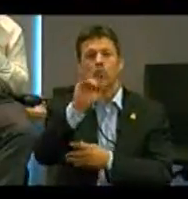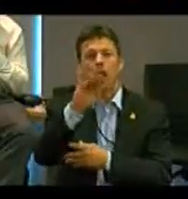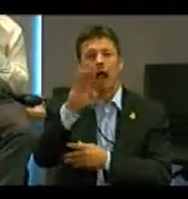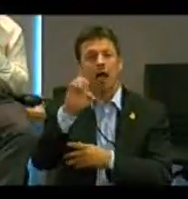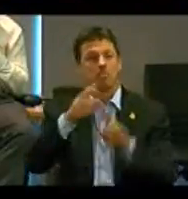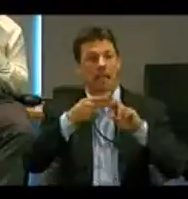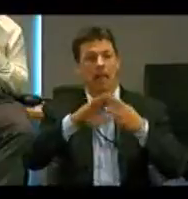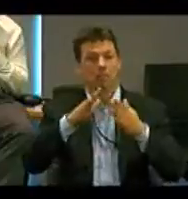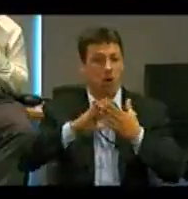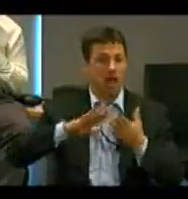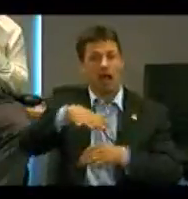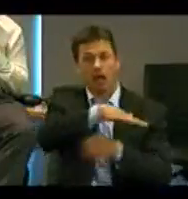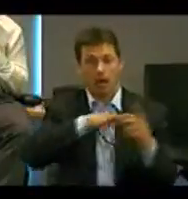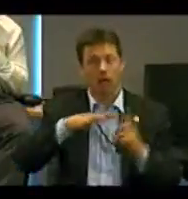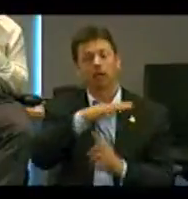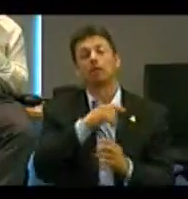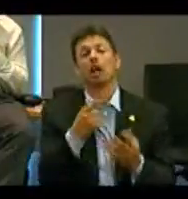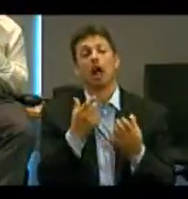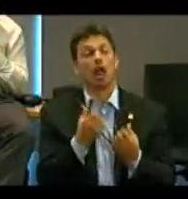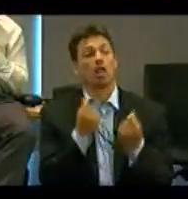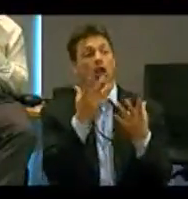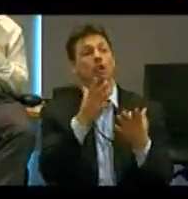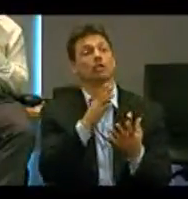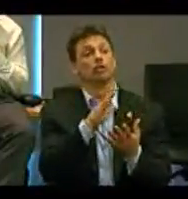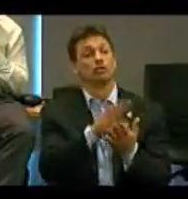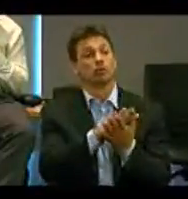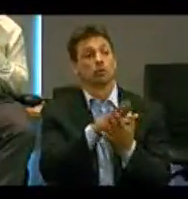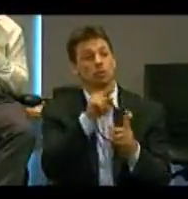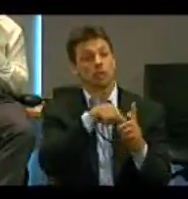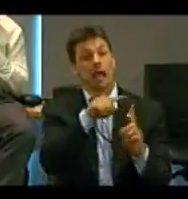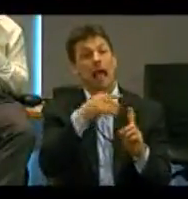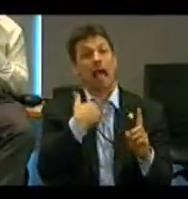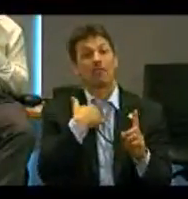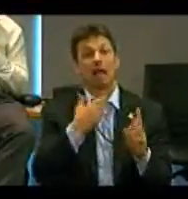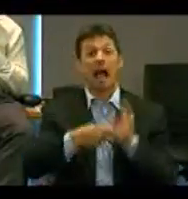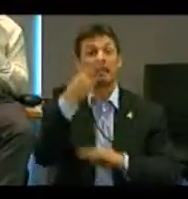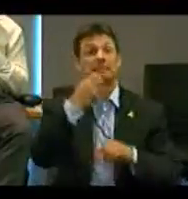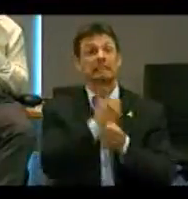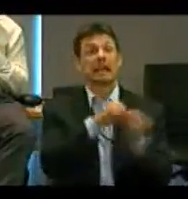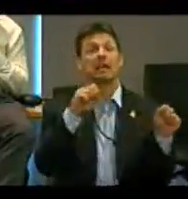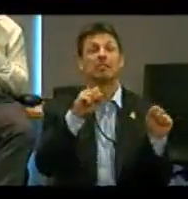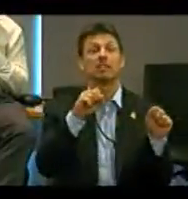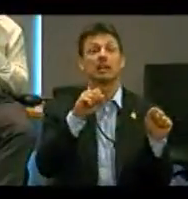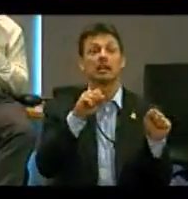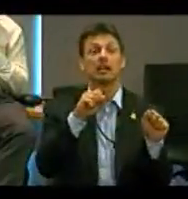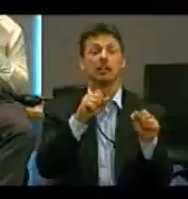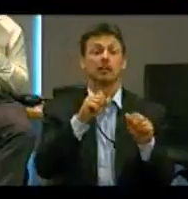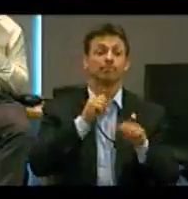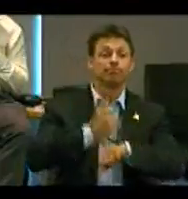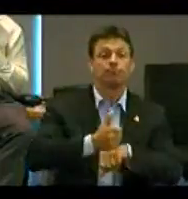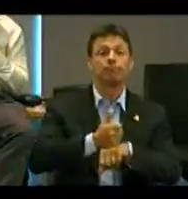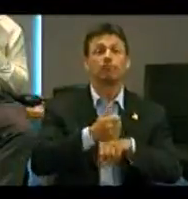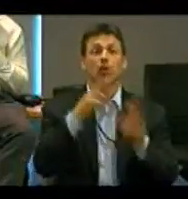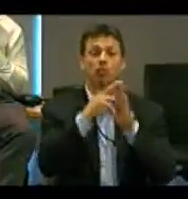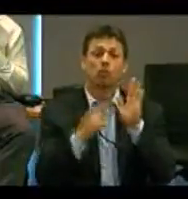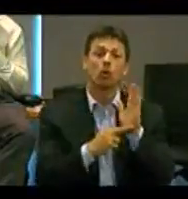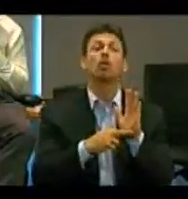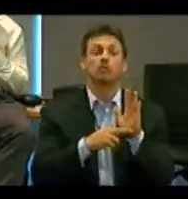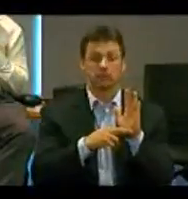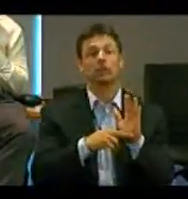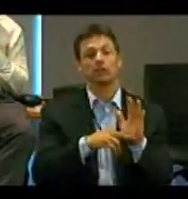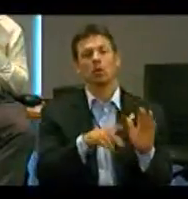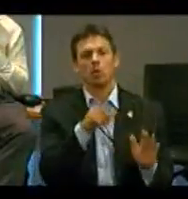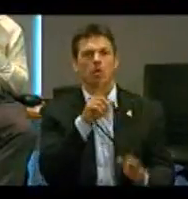And they found that the schools that had the highest safety measures among those schools were ones that were